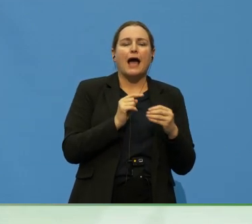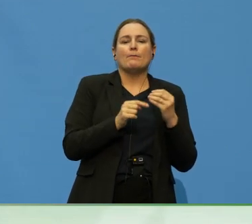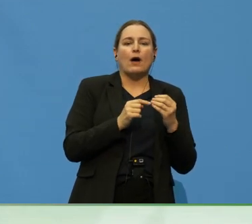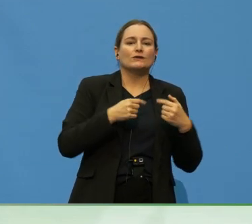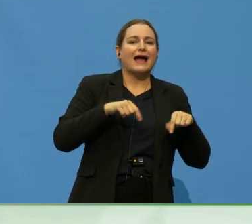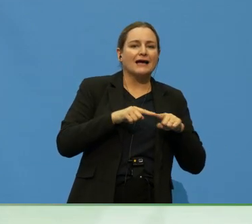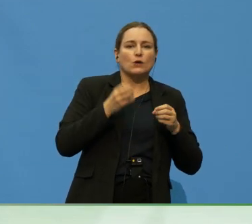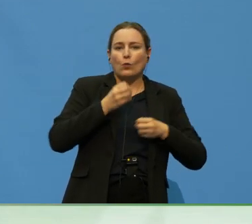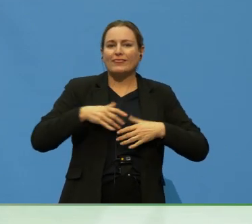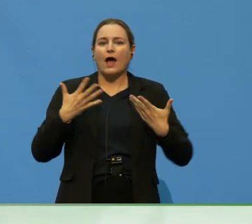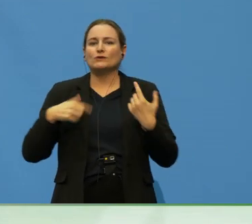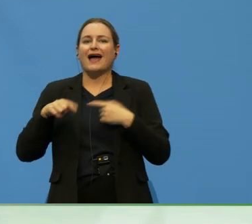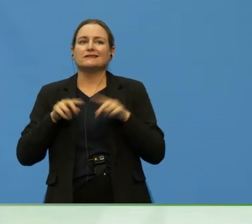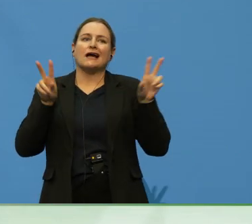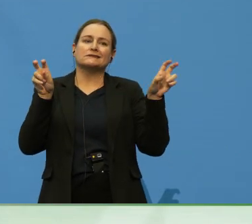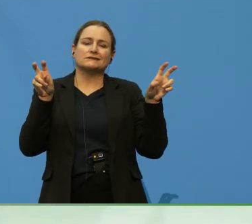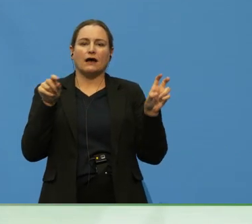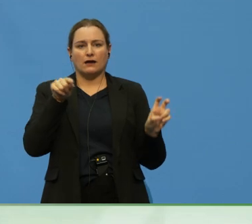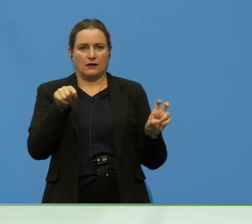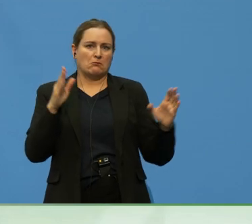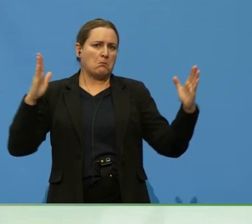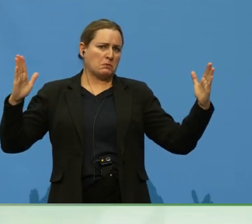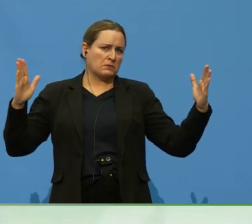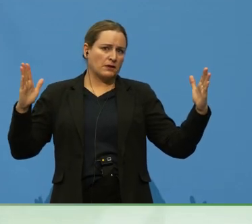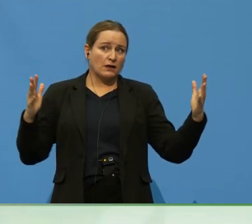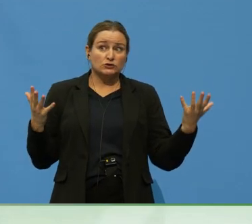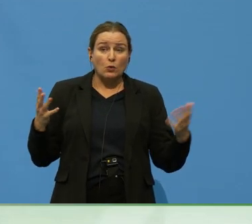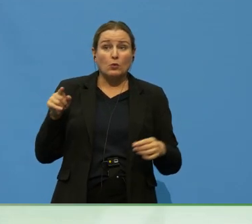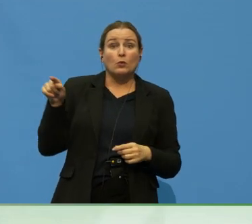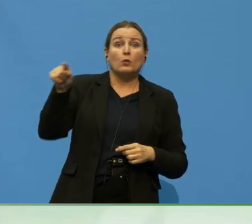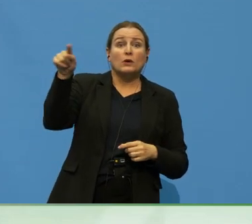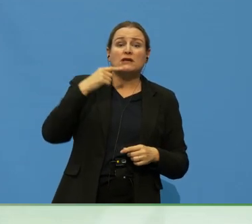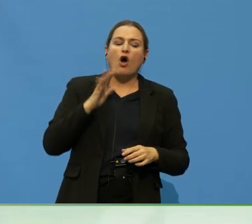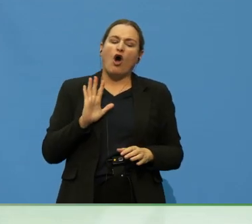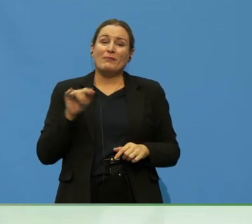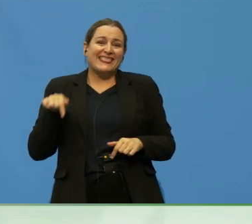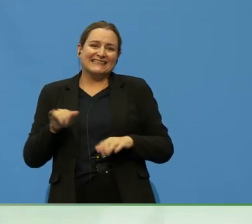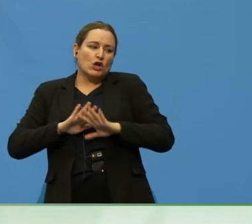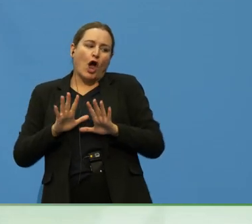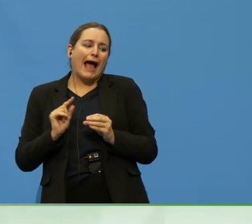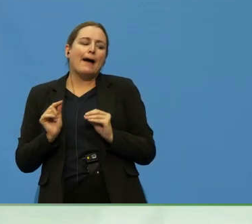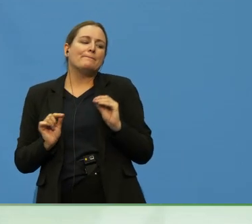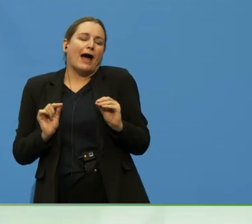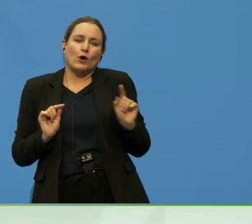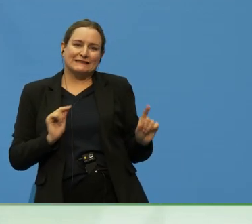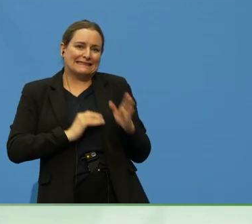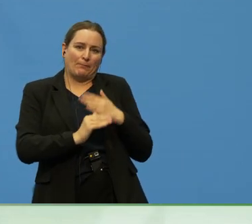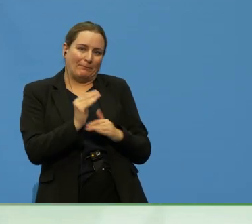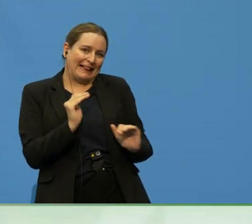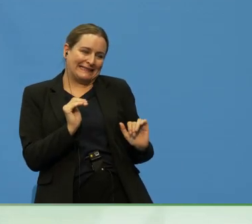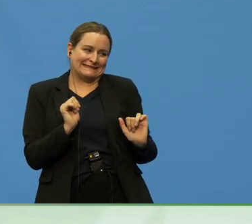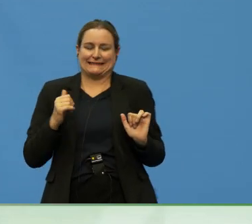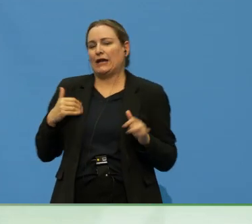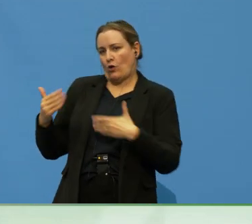as somebody performs a gatekeeping function to decide if something is about you. And then if we decide it's about you, then you're invited